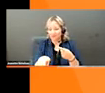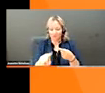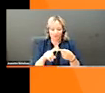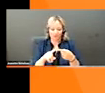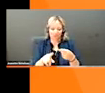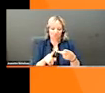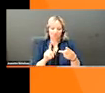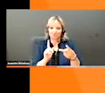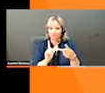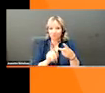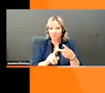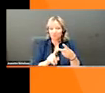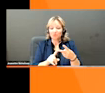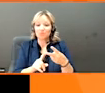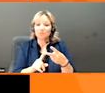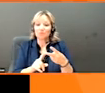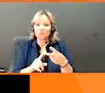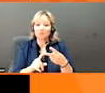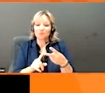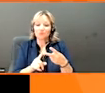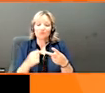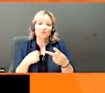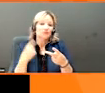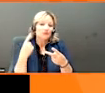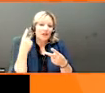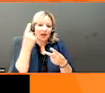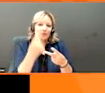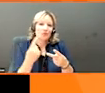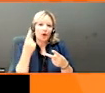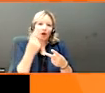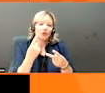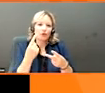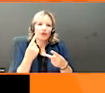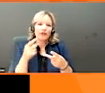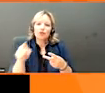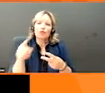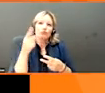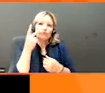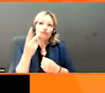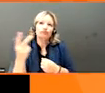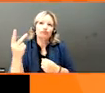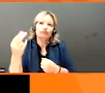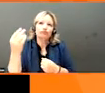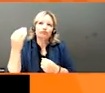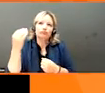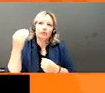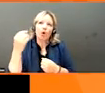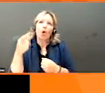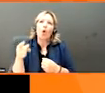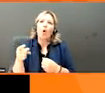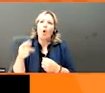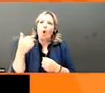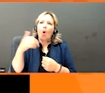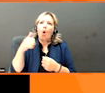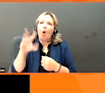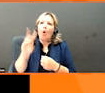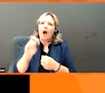in particular in the past that stood out to you that you said they nailed it?